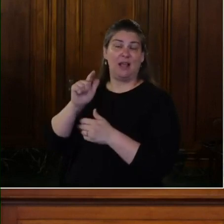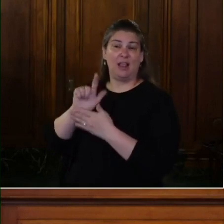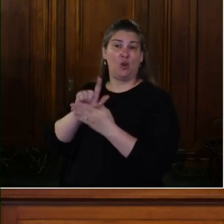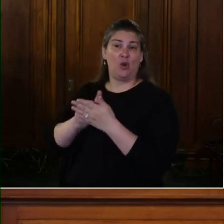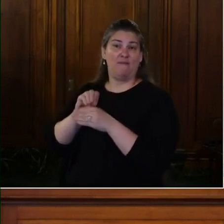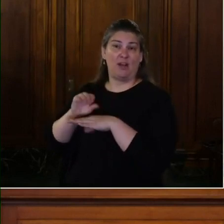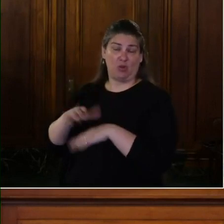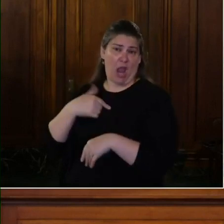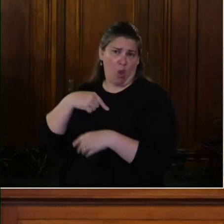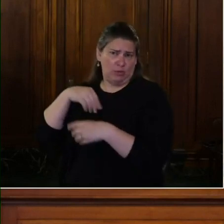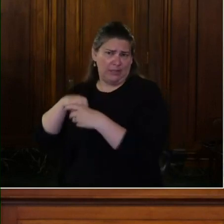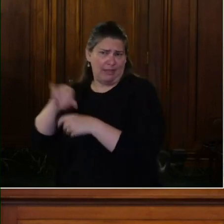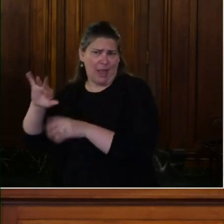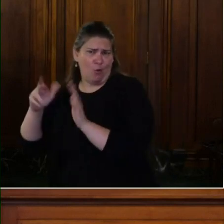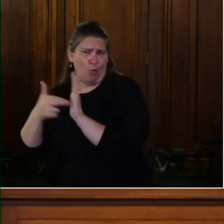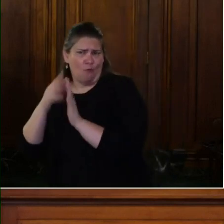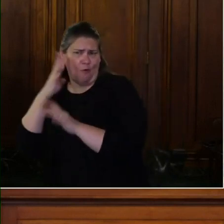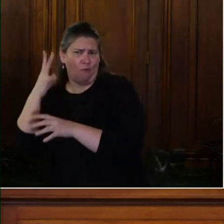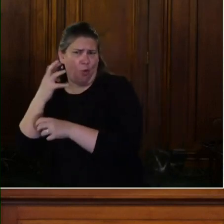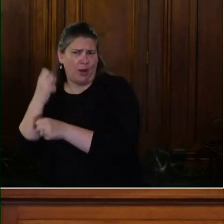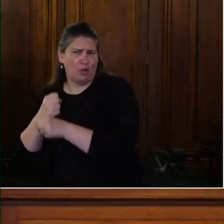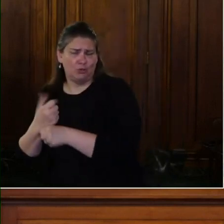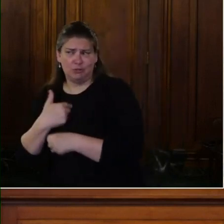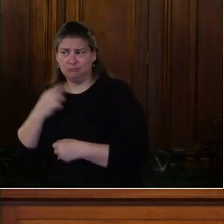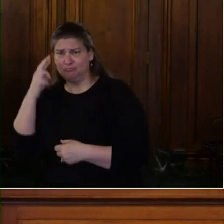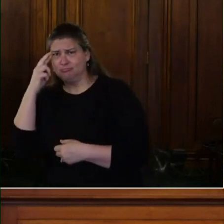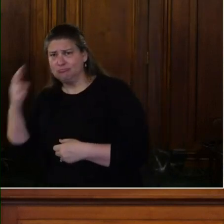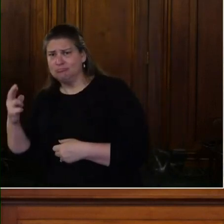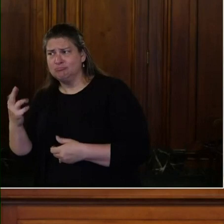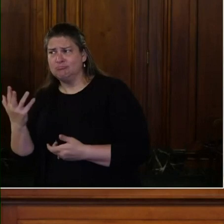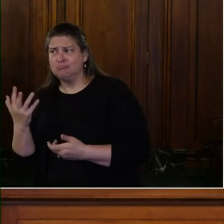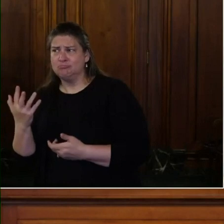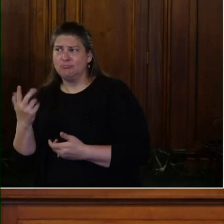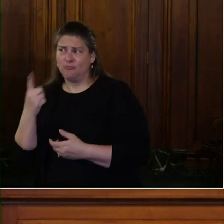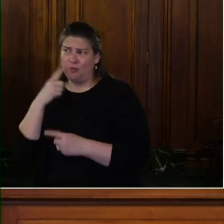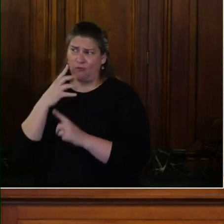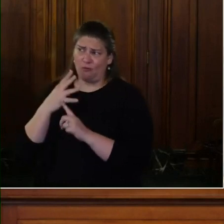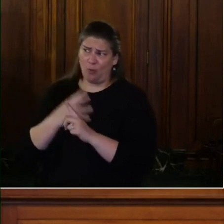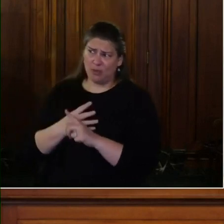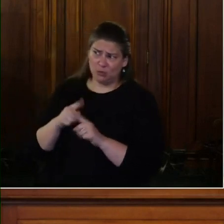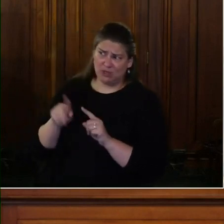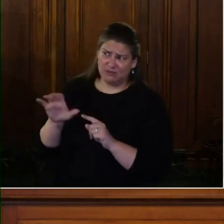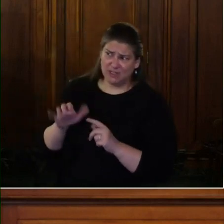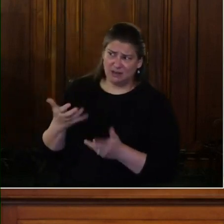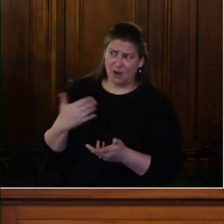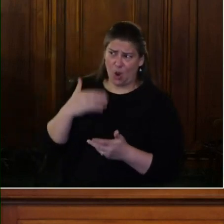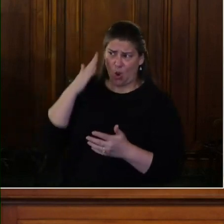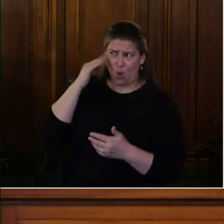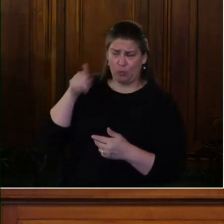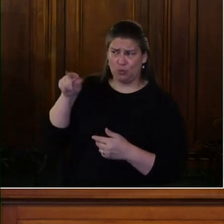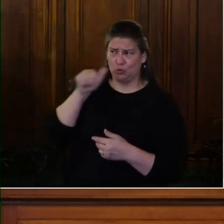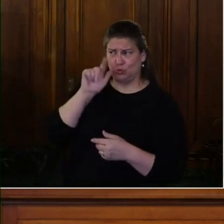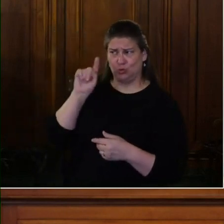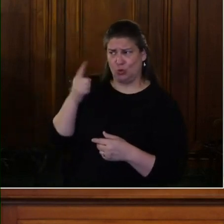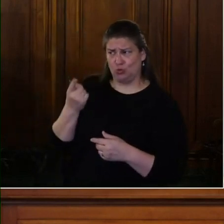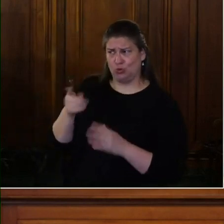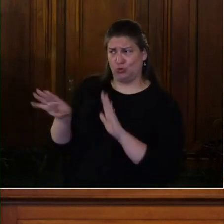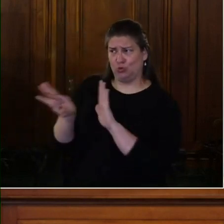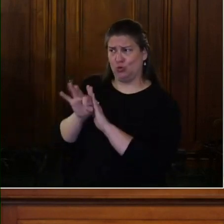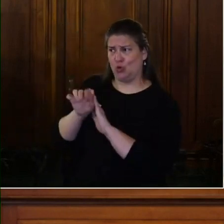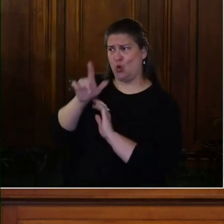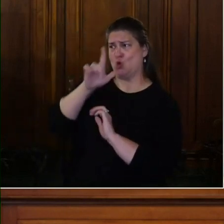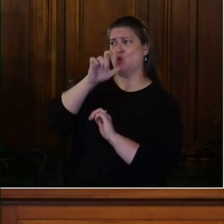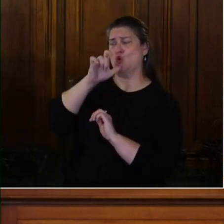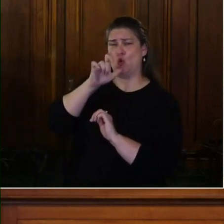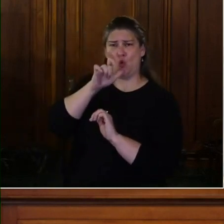years. I have respect for our current Attorney General. He's done it for about 4 months. I would hope that we don't simply choose who comments on